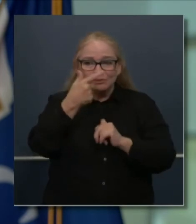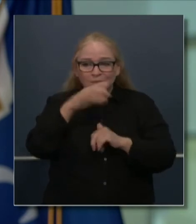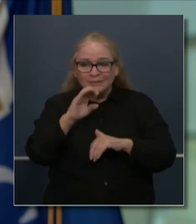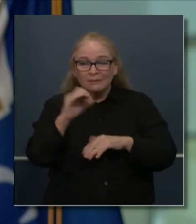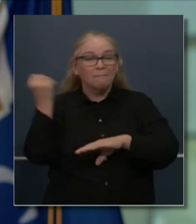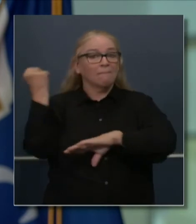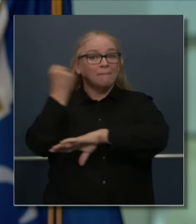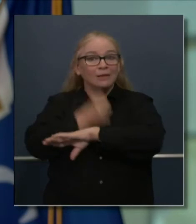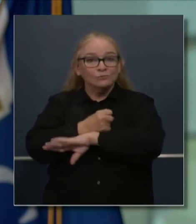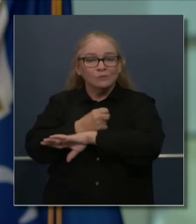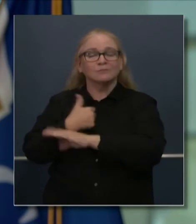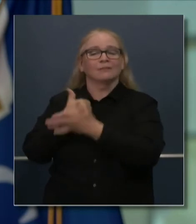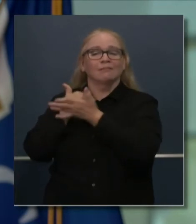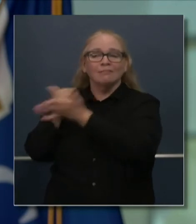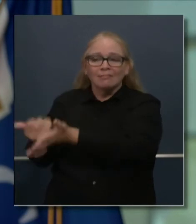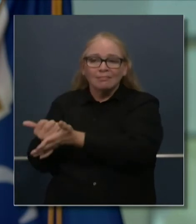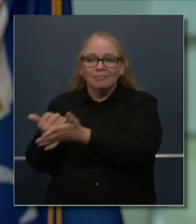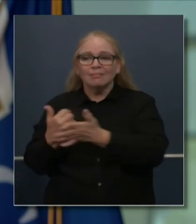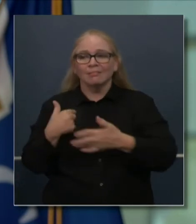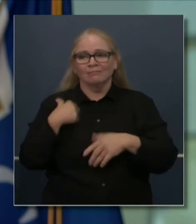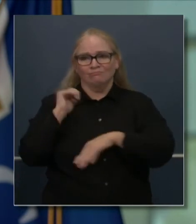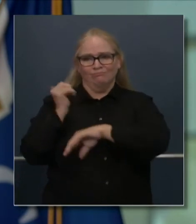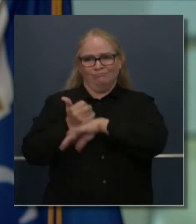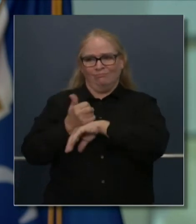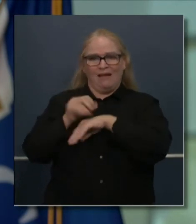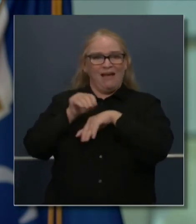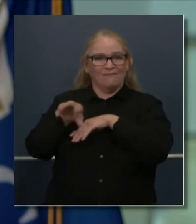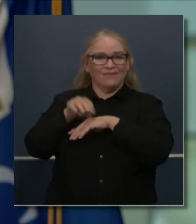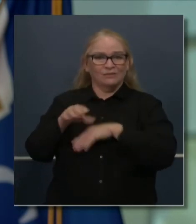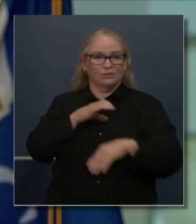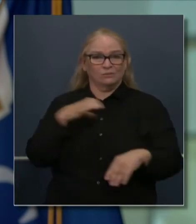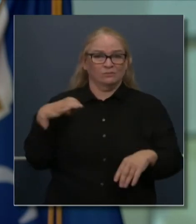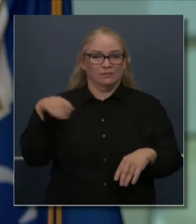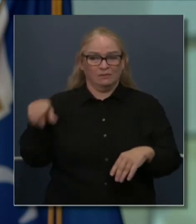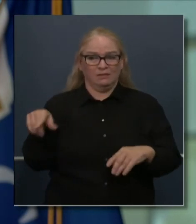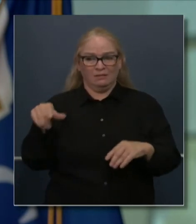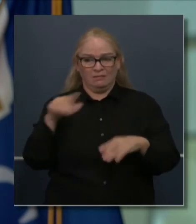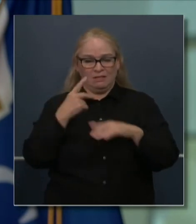together an advisory group to lay out the tenets of a